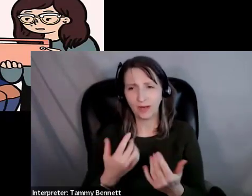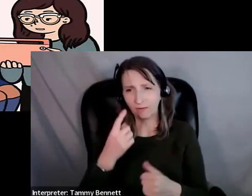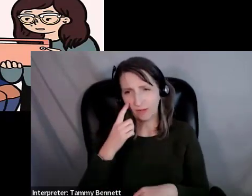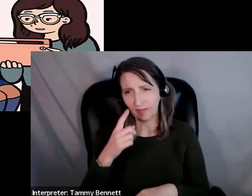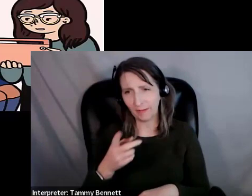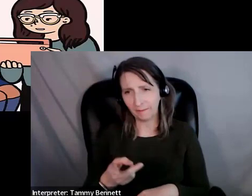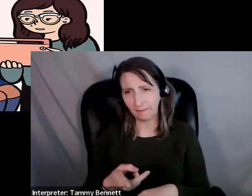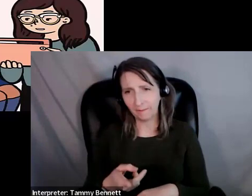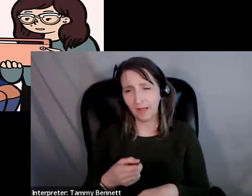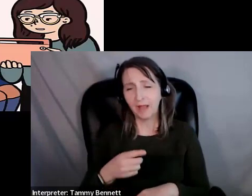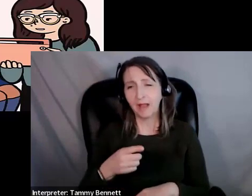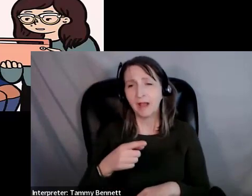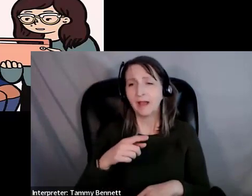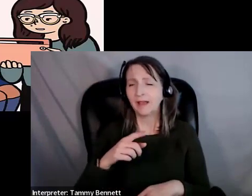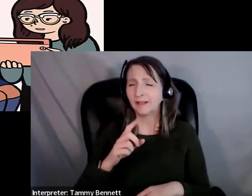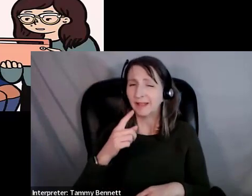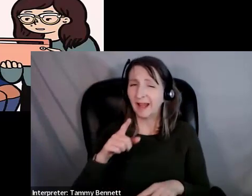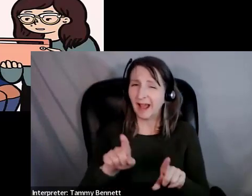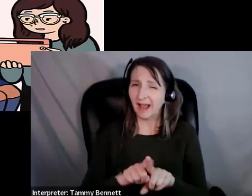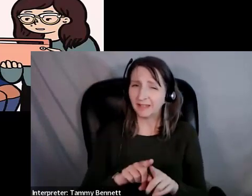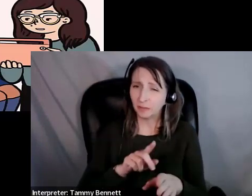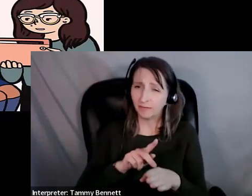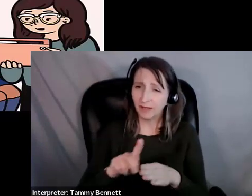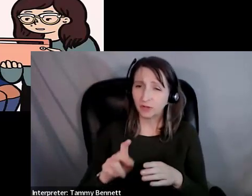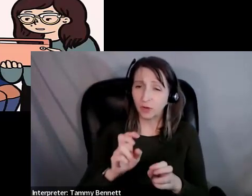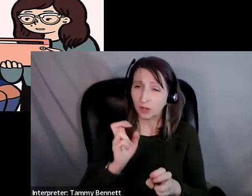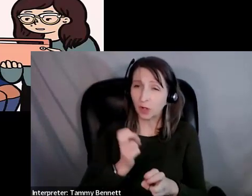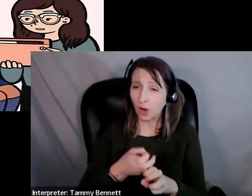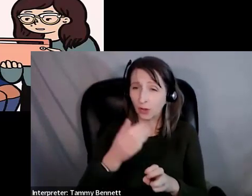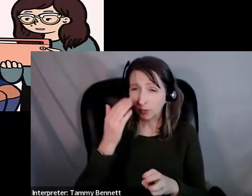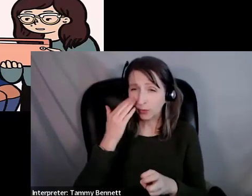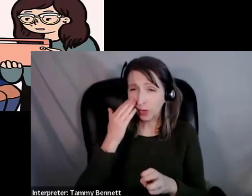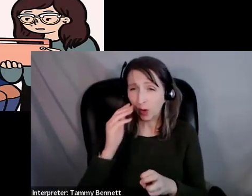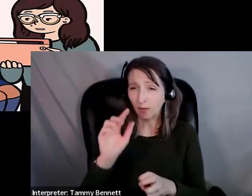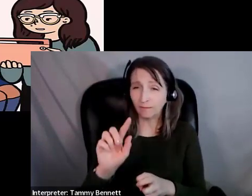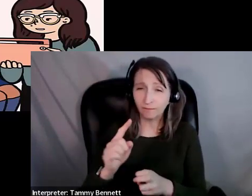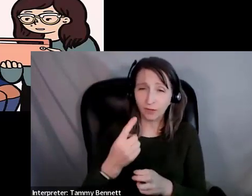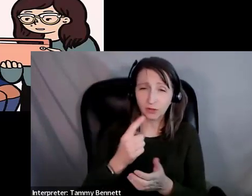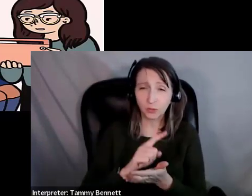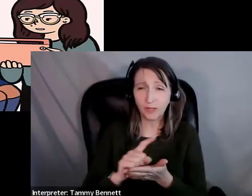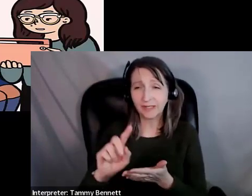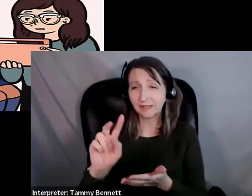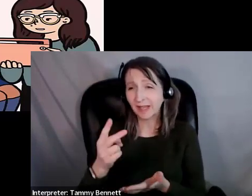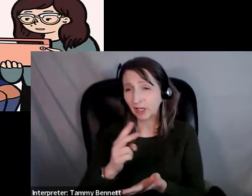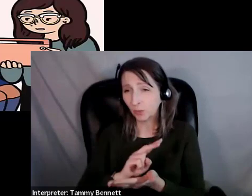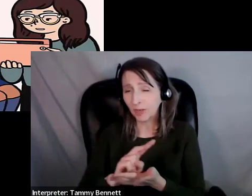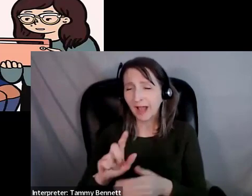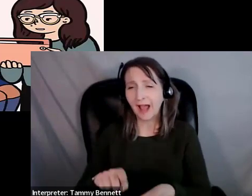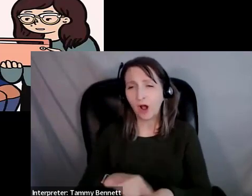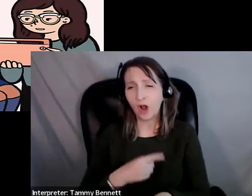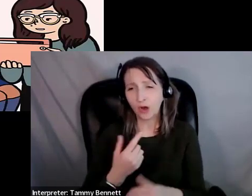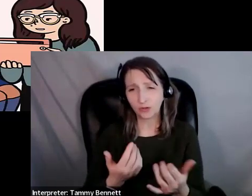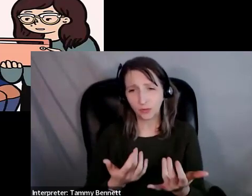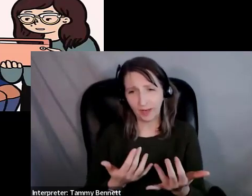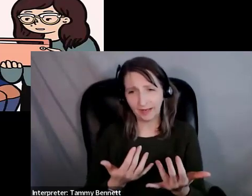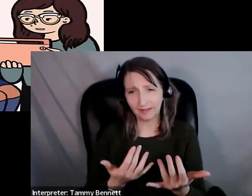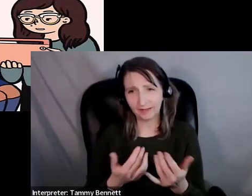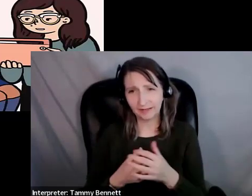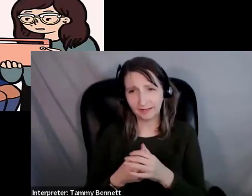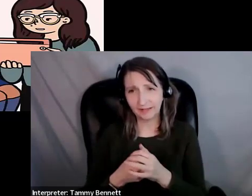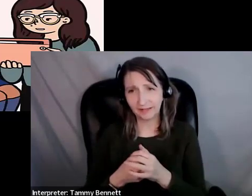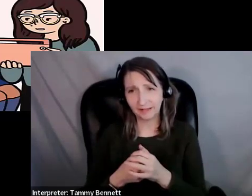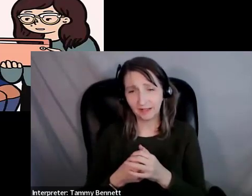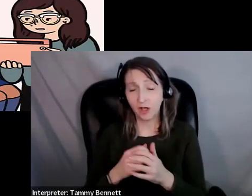it's very difficult to determine a wait time just within the first couple of weeks of working with them is as they're learning and as their knowledge is growing with their